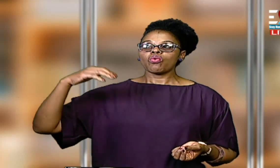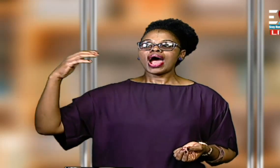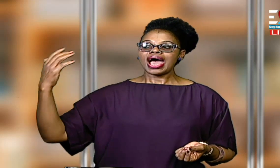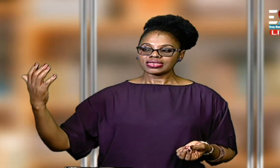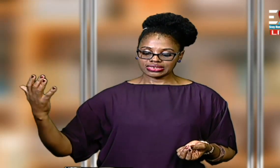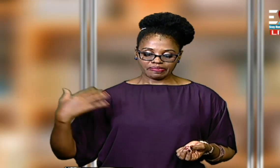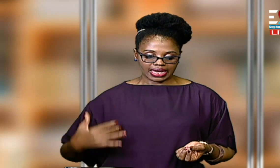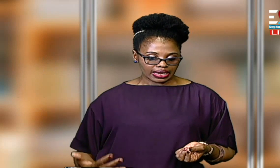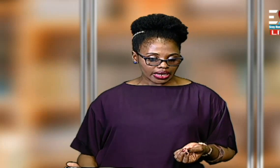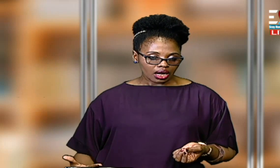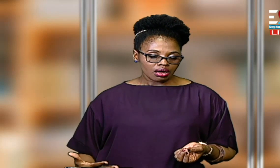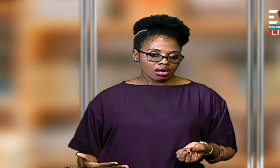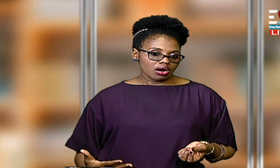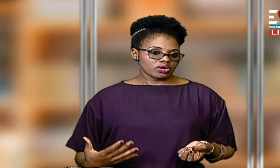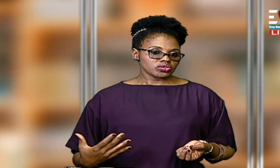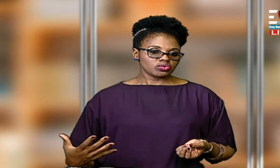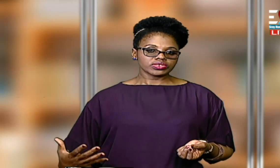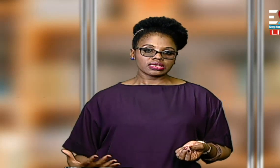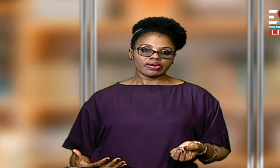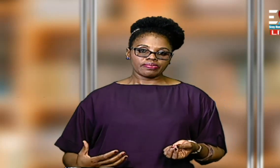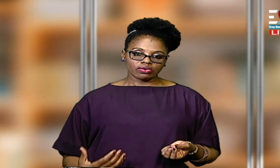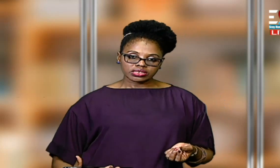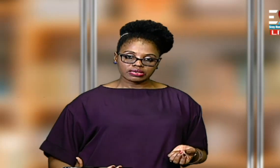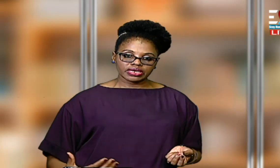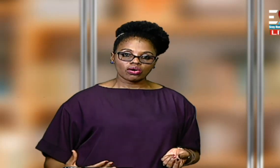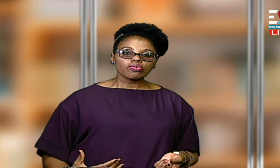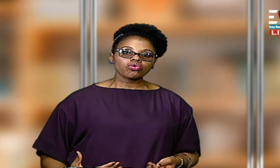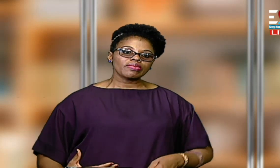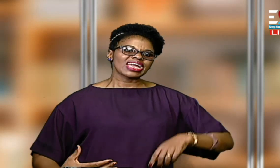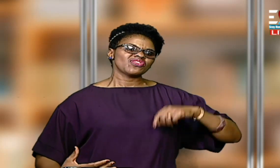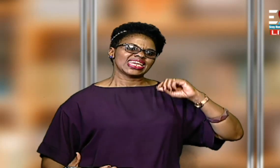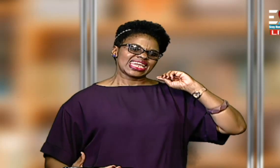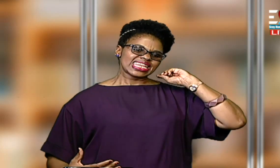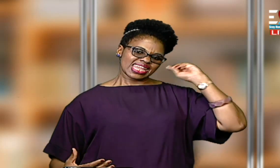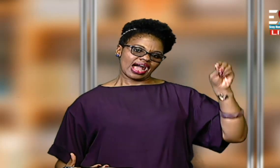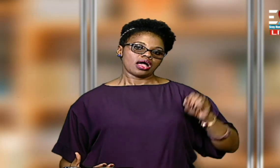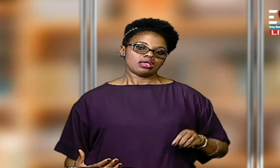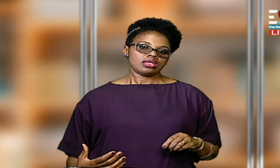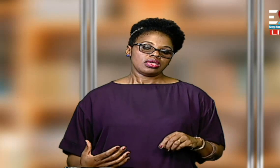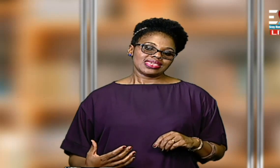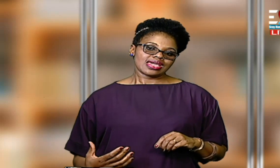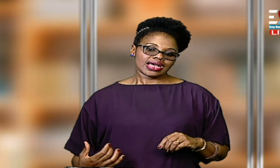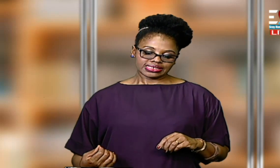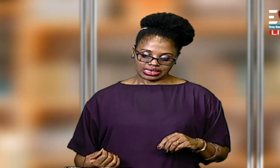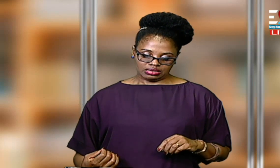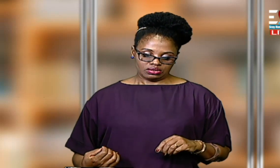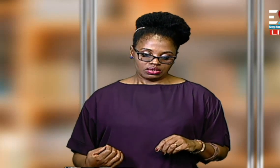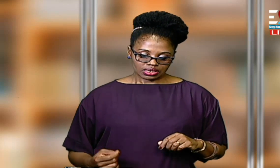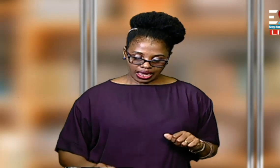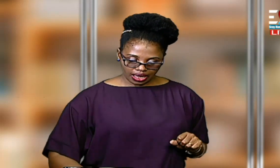Uthi wasebenta awunawusho ukuthi babe wasebenta ubukhuluma ngemfole yendeka